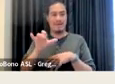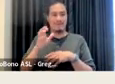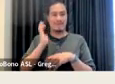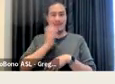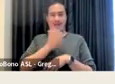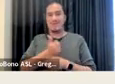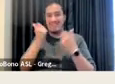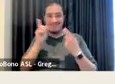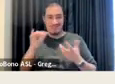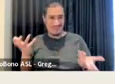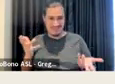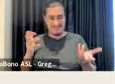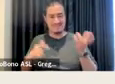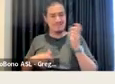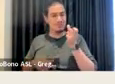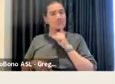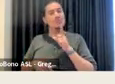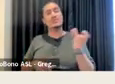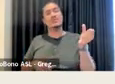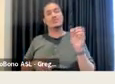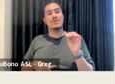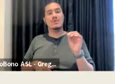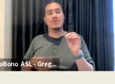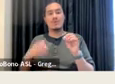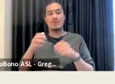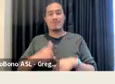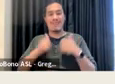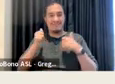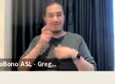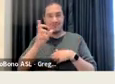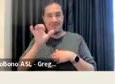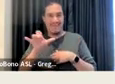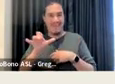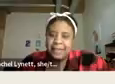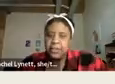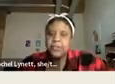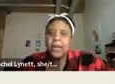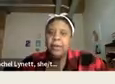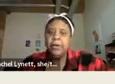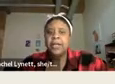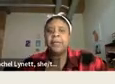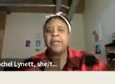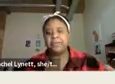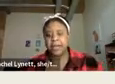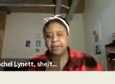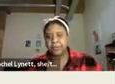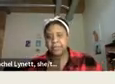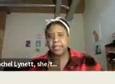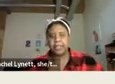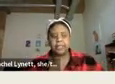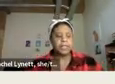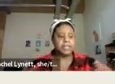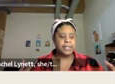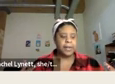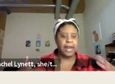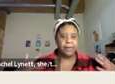look like. And so my life's just not that neat. And I don't think anybody's lives are that neat. So I want to talk about a different kind of